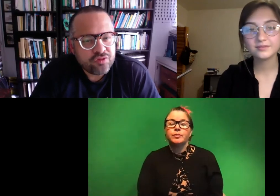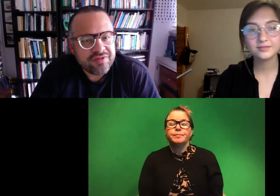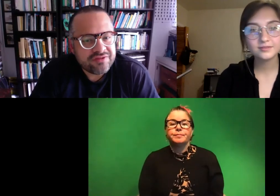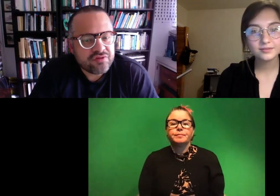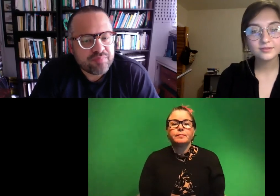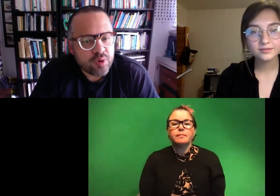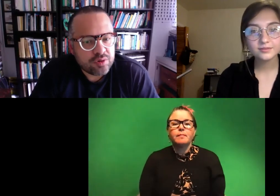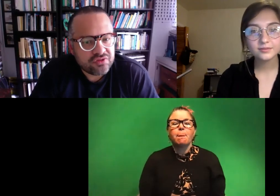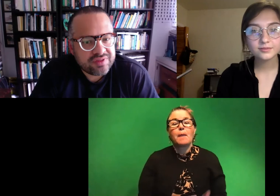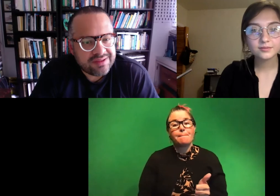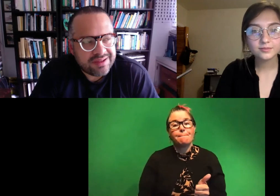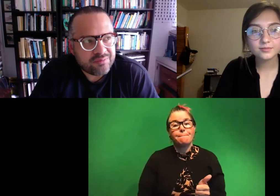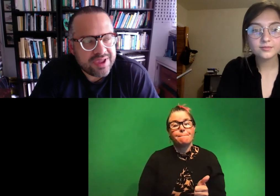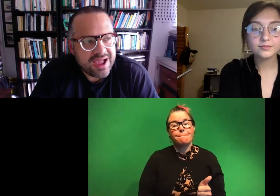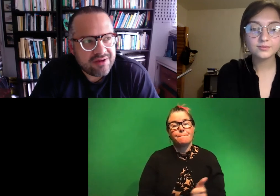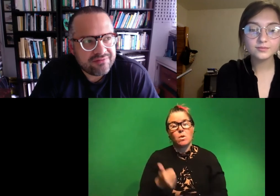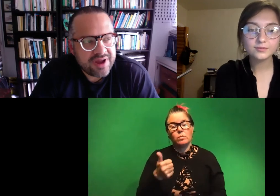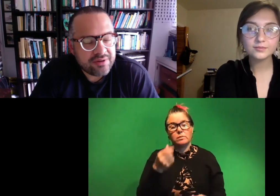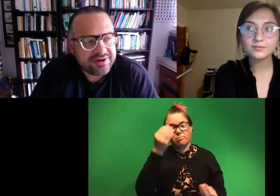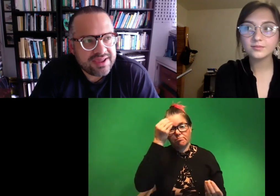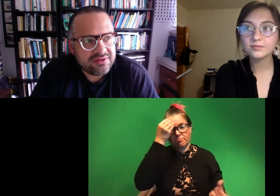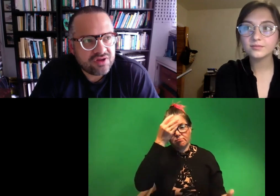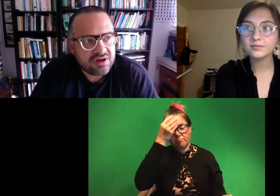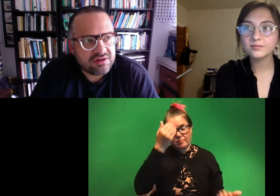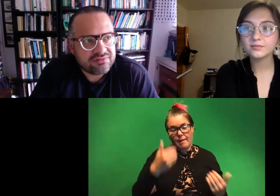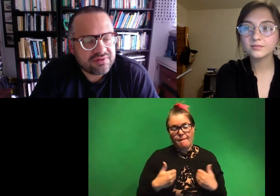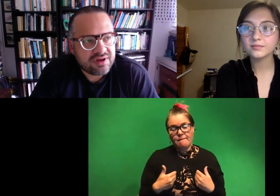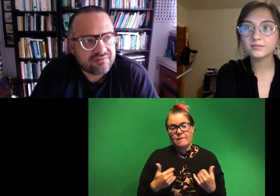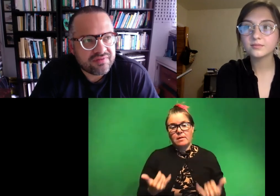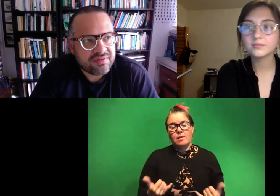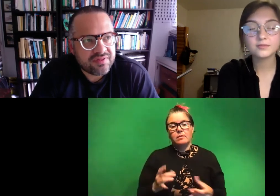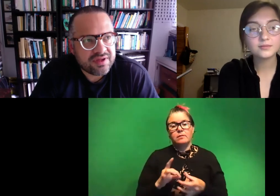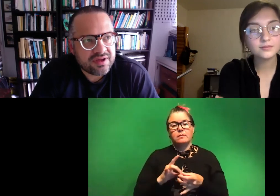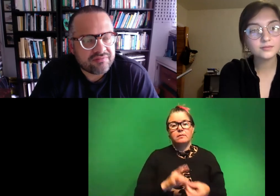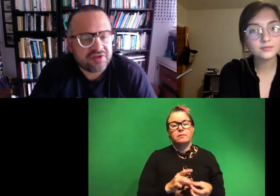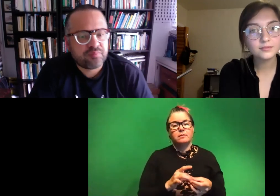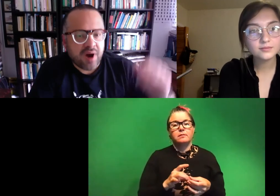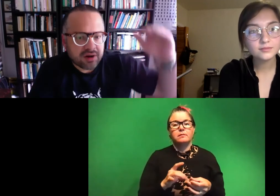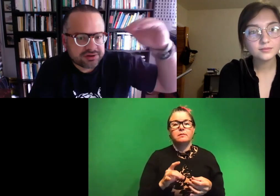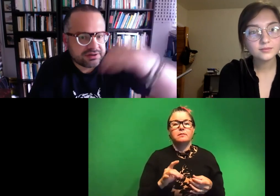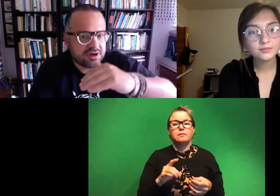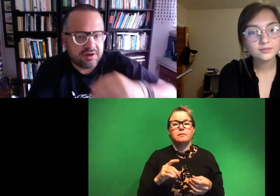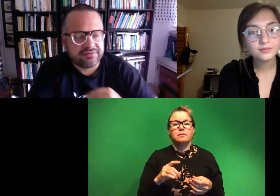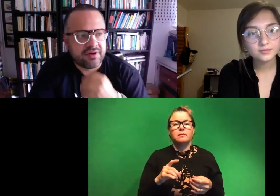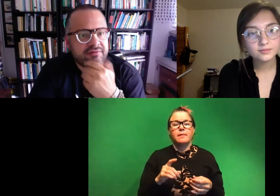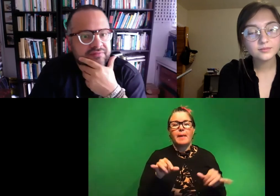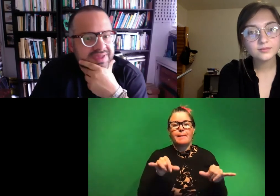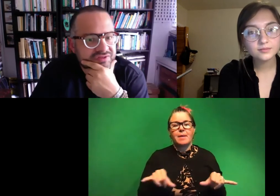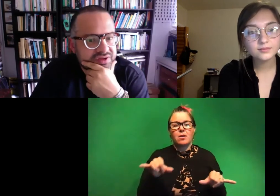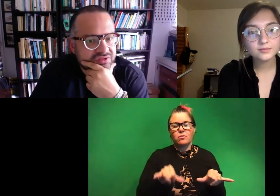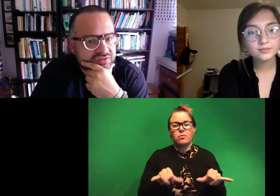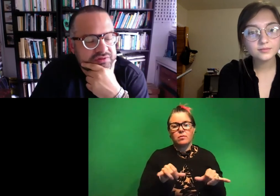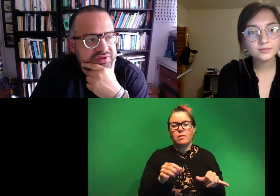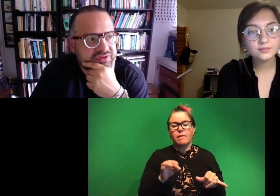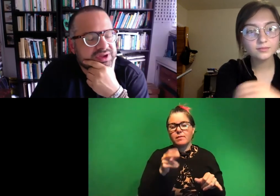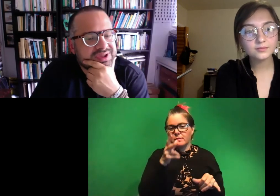Most of these reports that we have nowadays of this pattern of